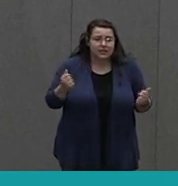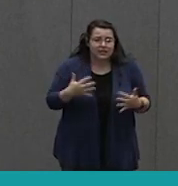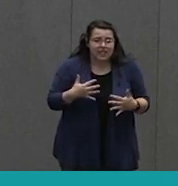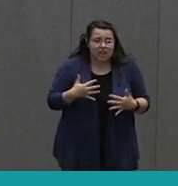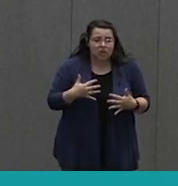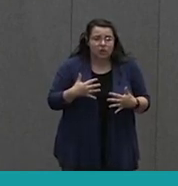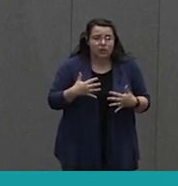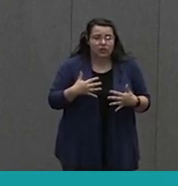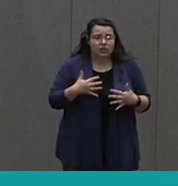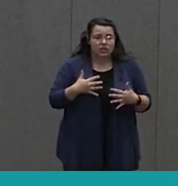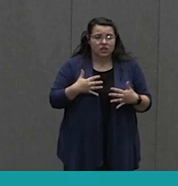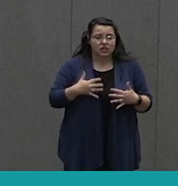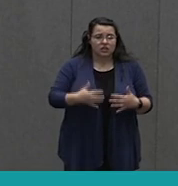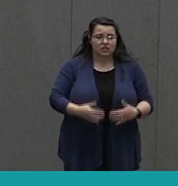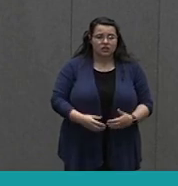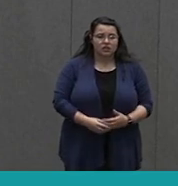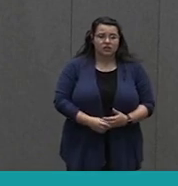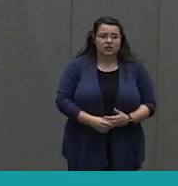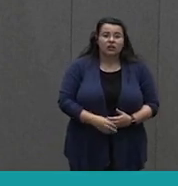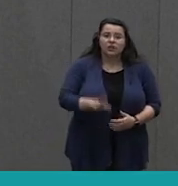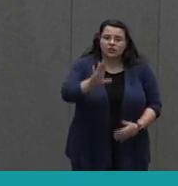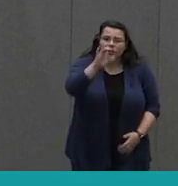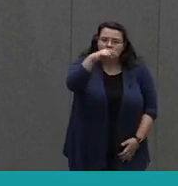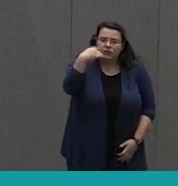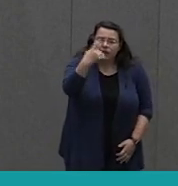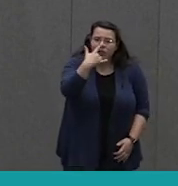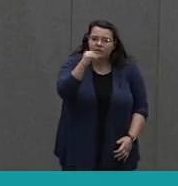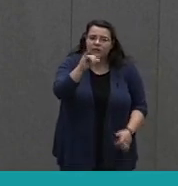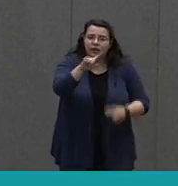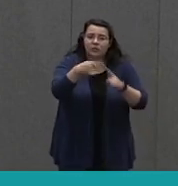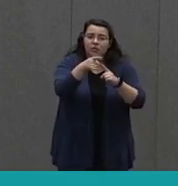Smudge looked very unsure.